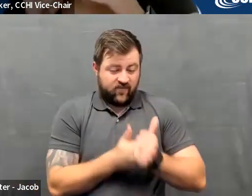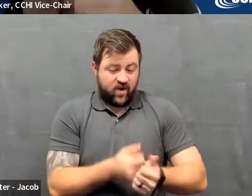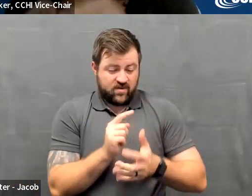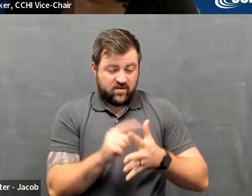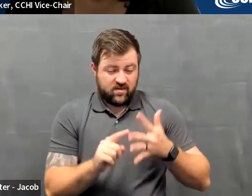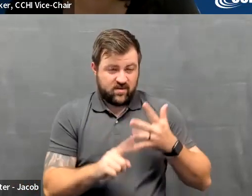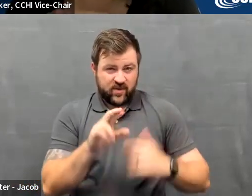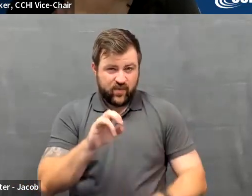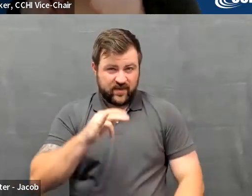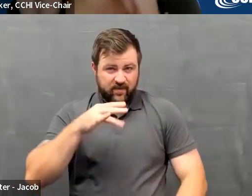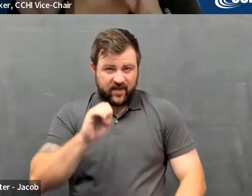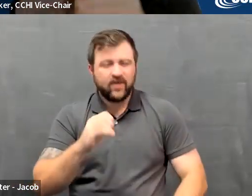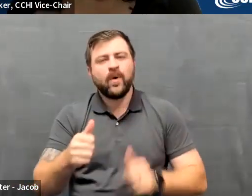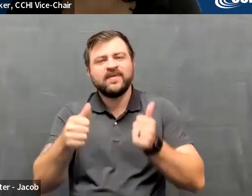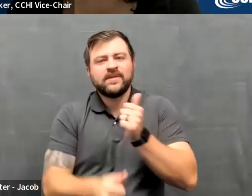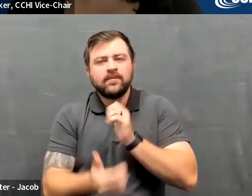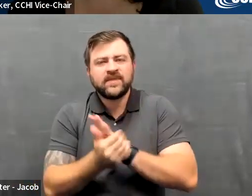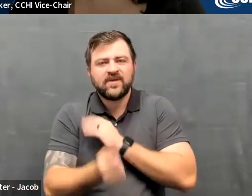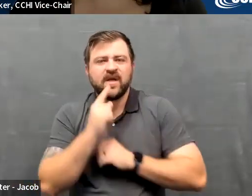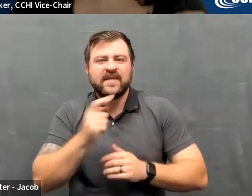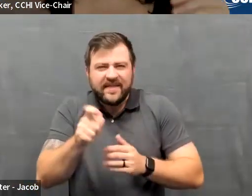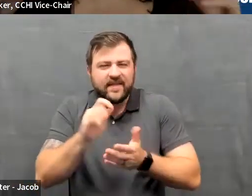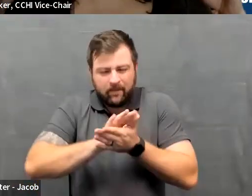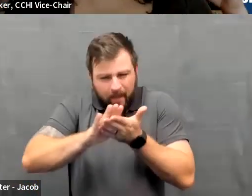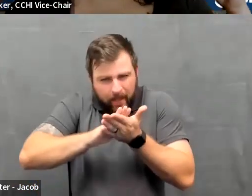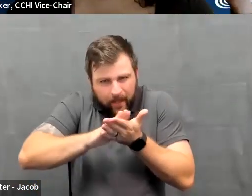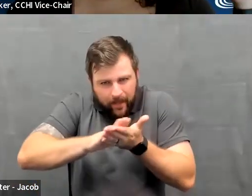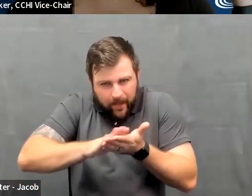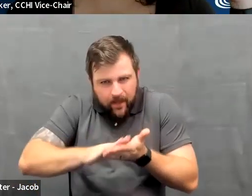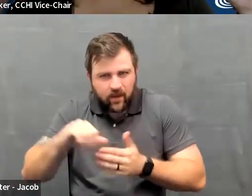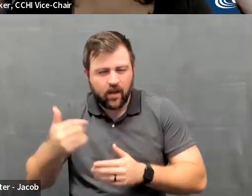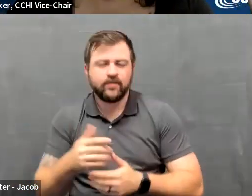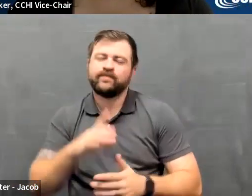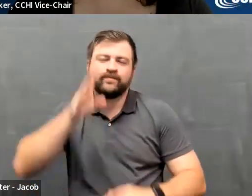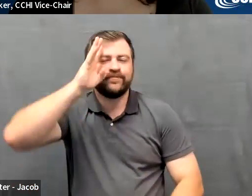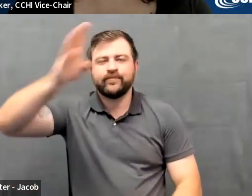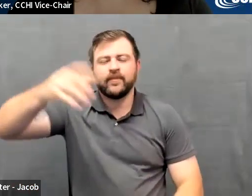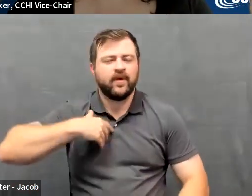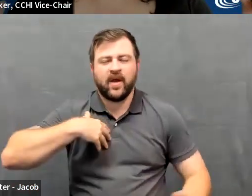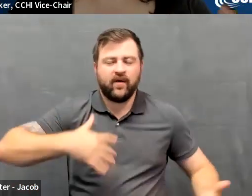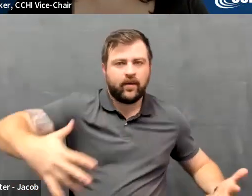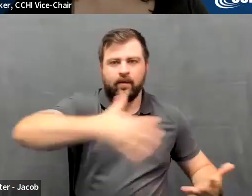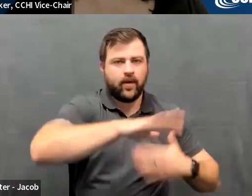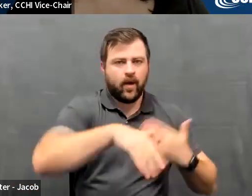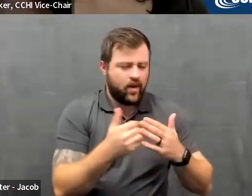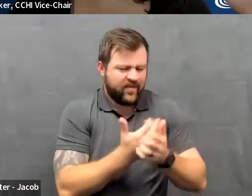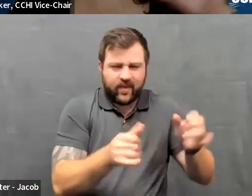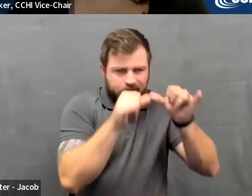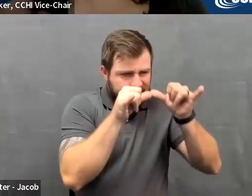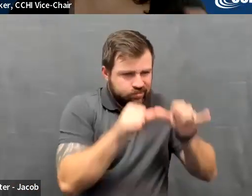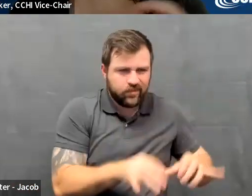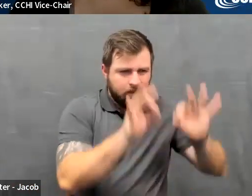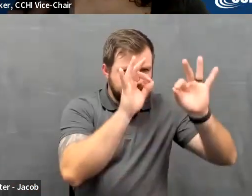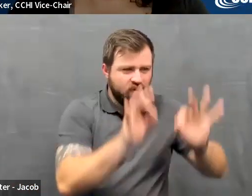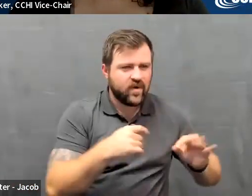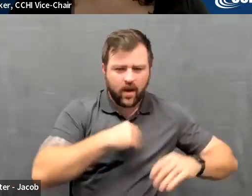are sub-skills that need polishing. So let's say I've got all my ingredients measured out, I'm putting them